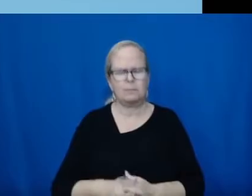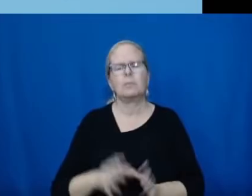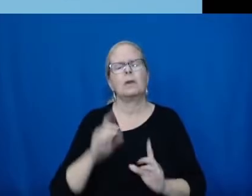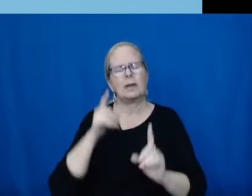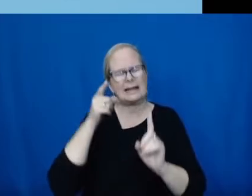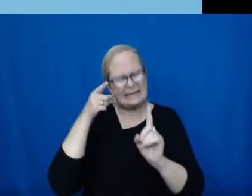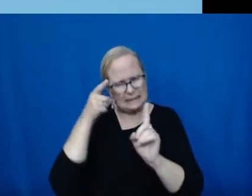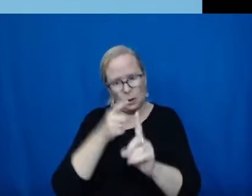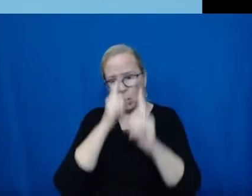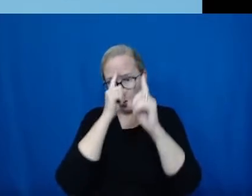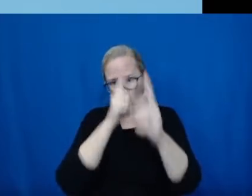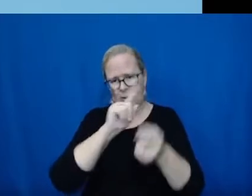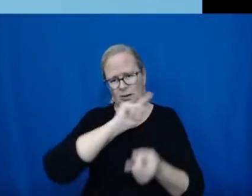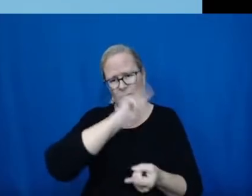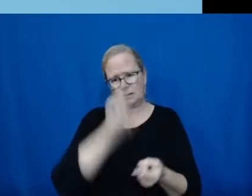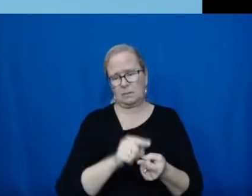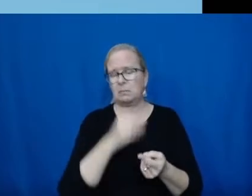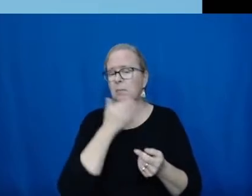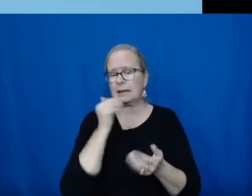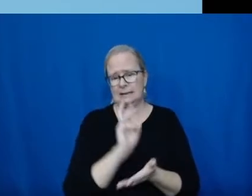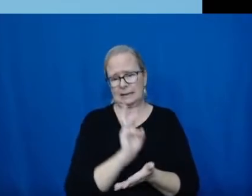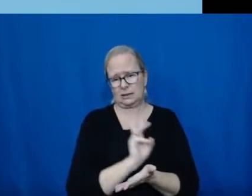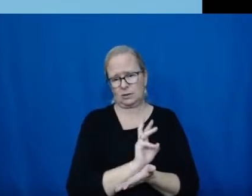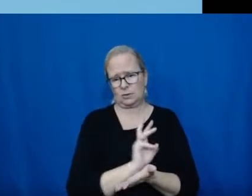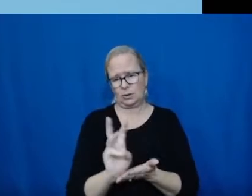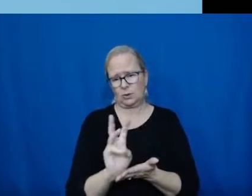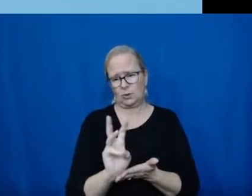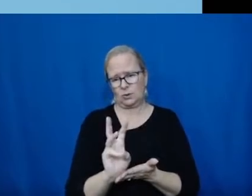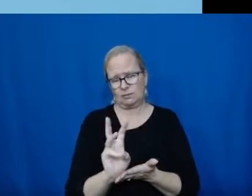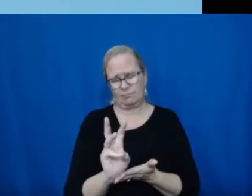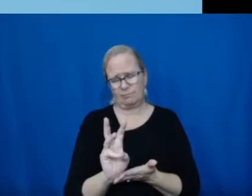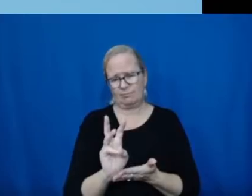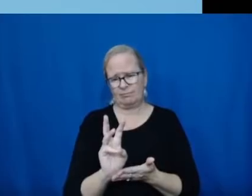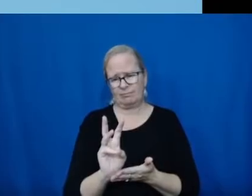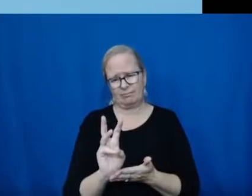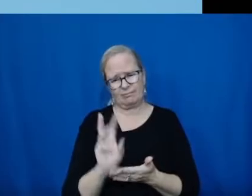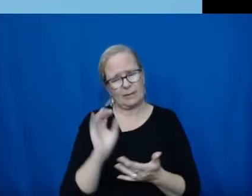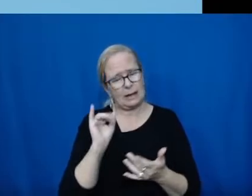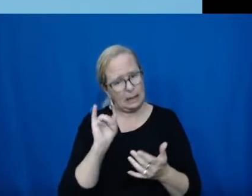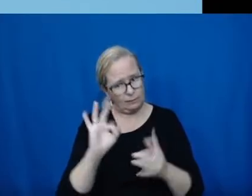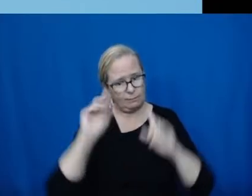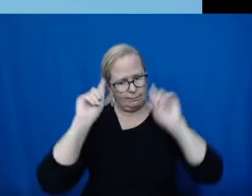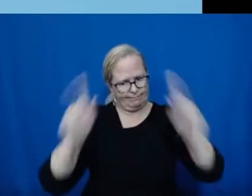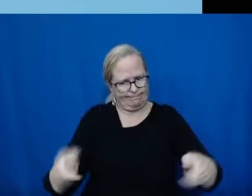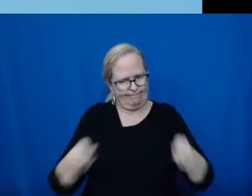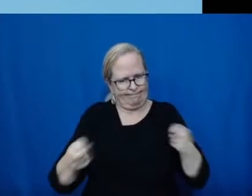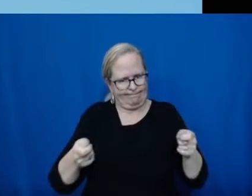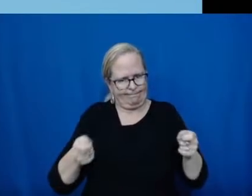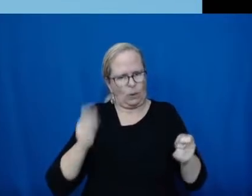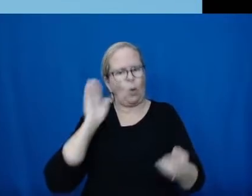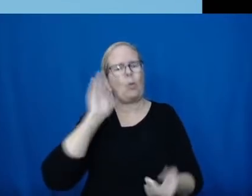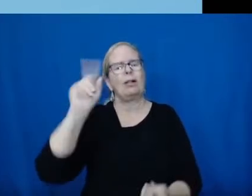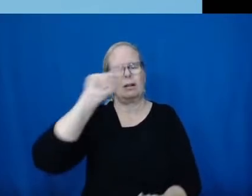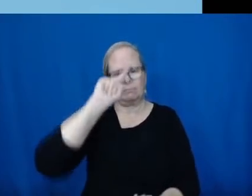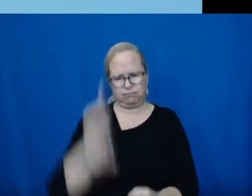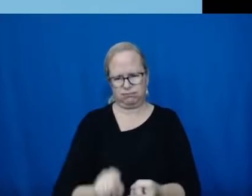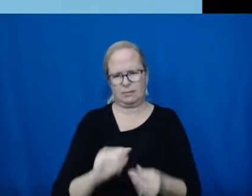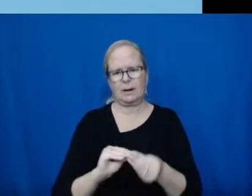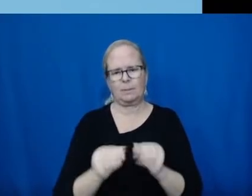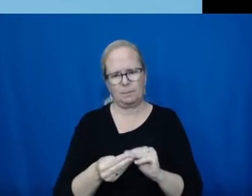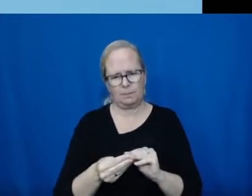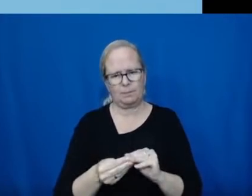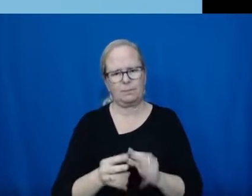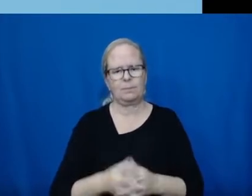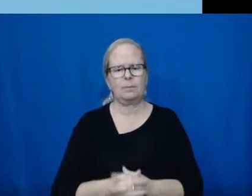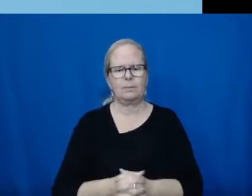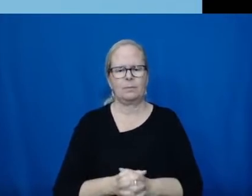travel. And the question is also, if we can we just do nothing and except of vaccination?